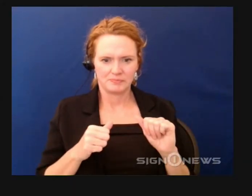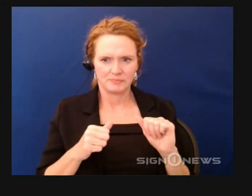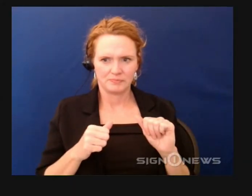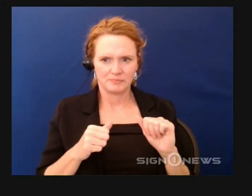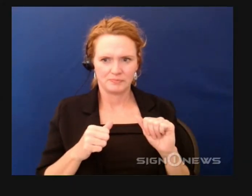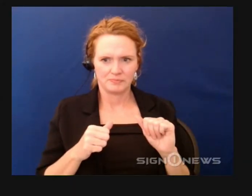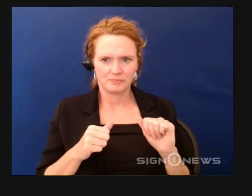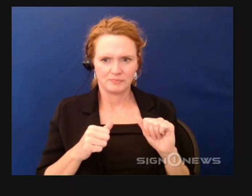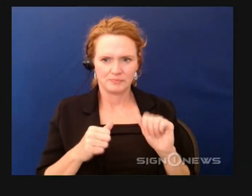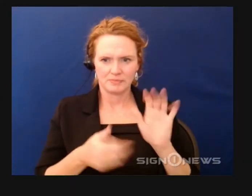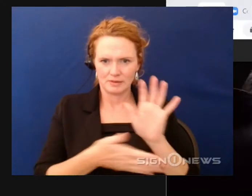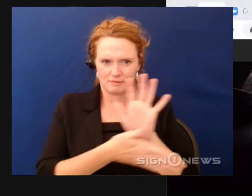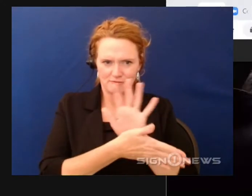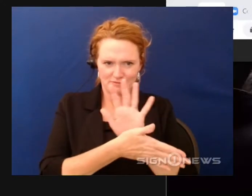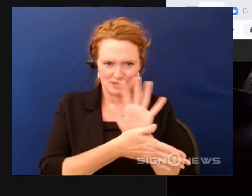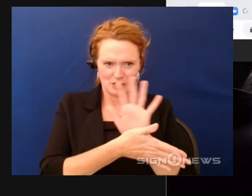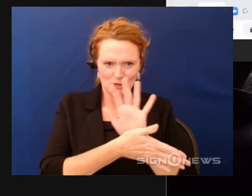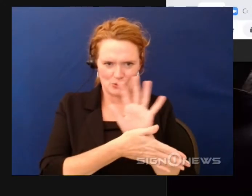Video.